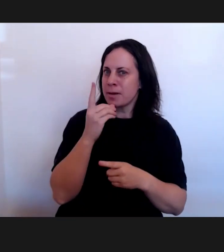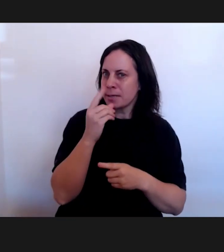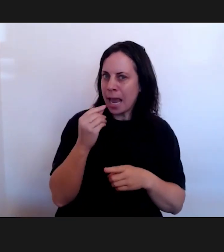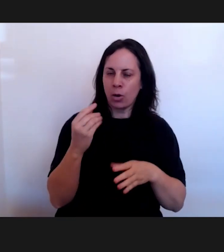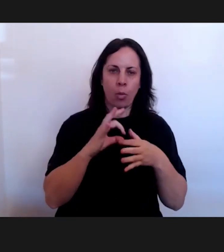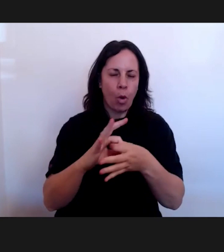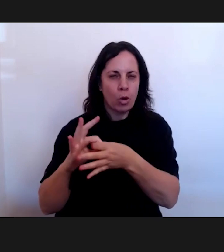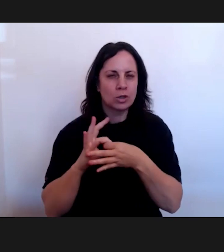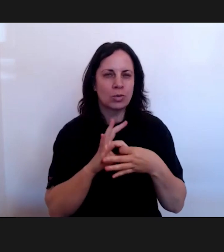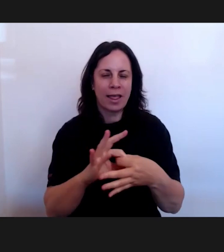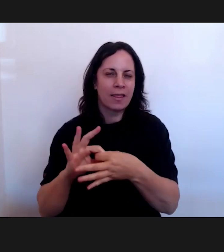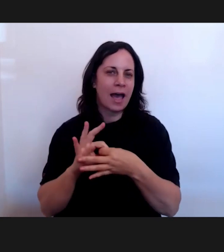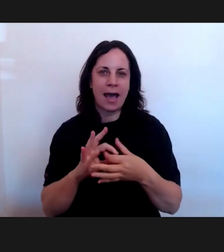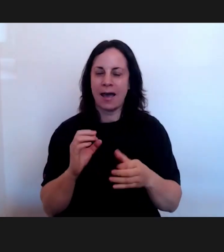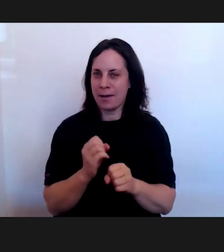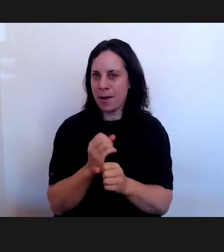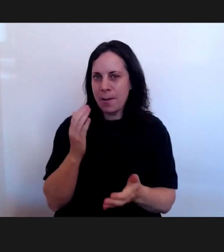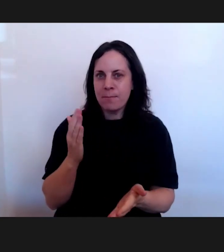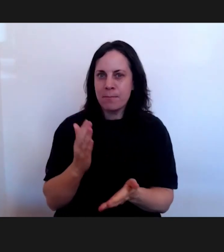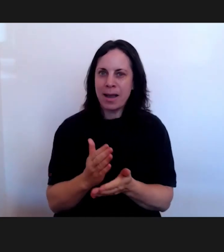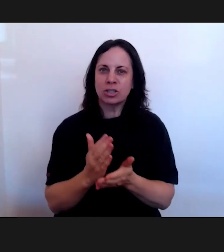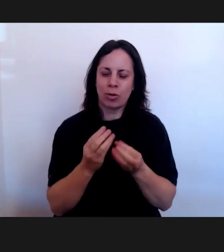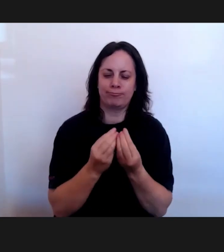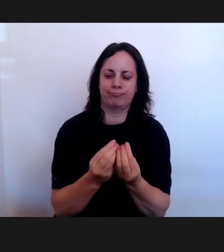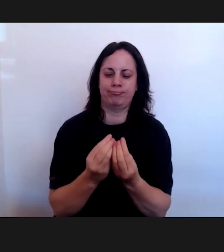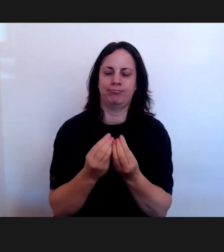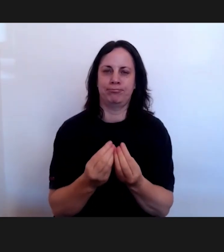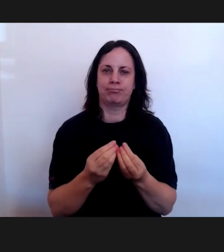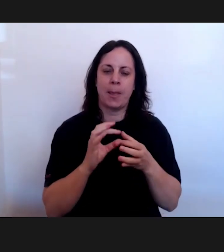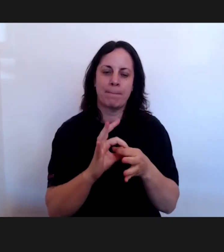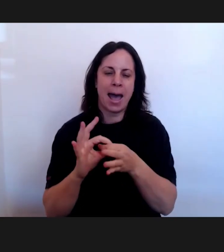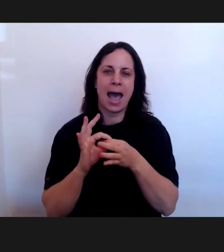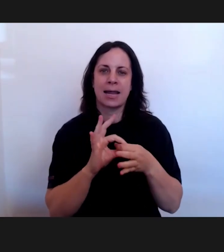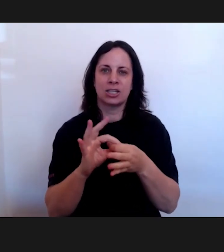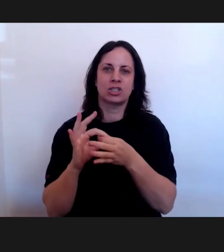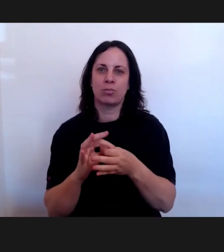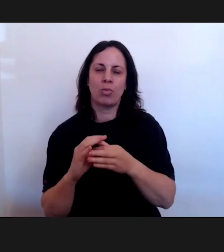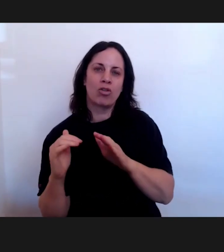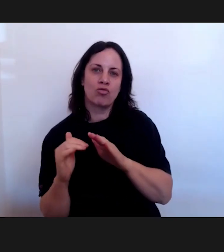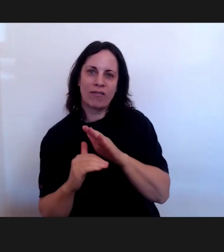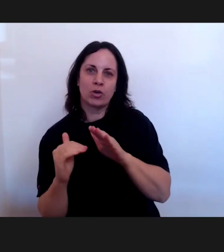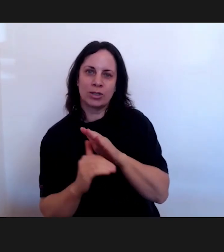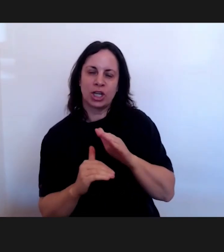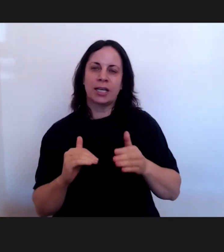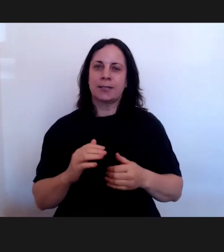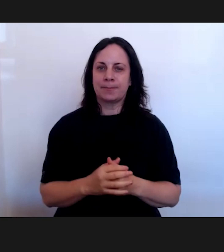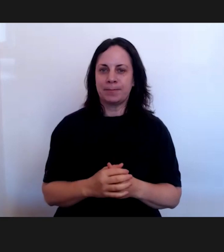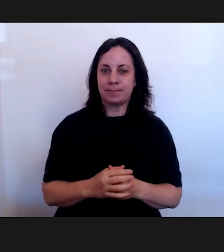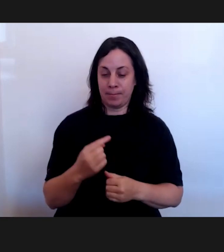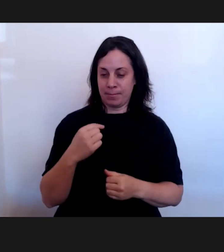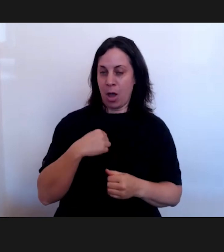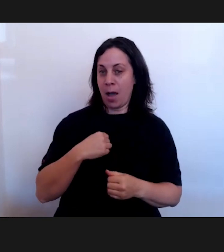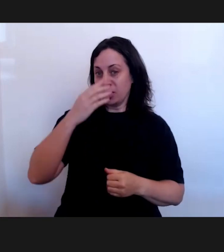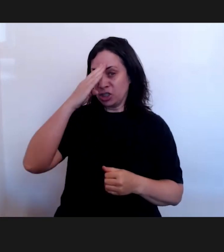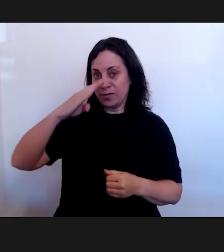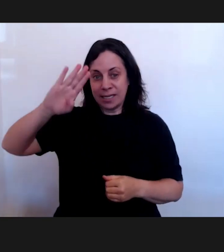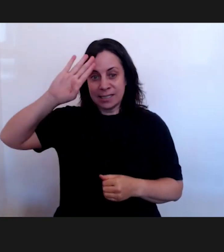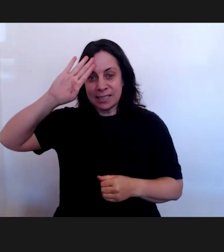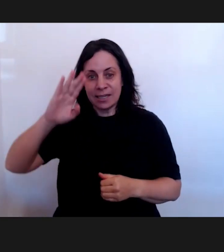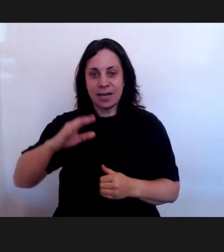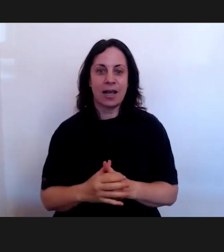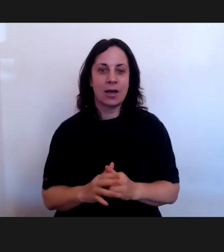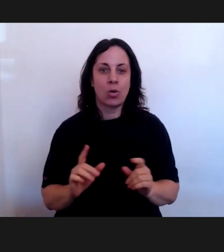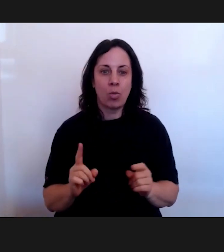to have meaningful partnerships with our refugee communities. I'm the Chief Executive Officer for the